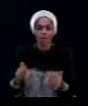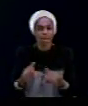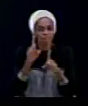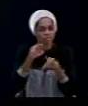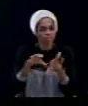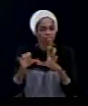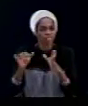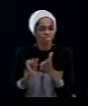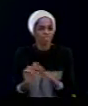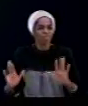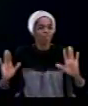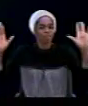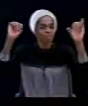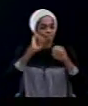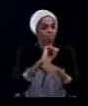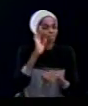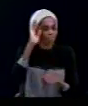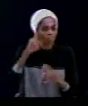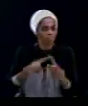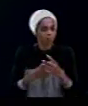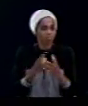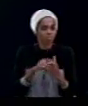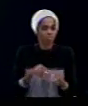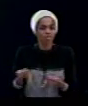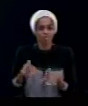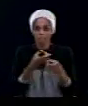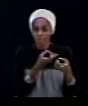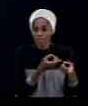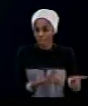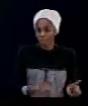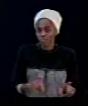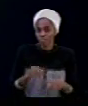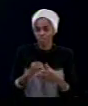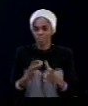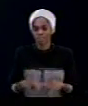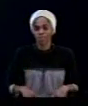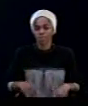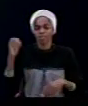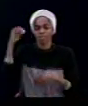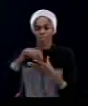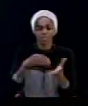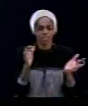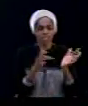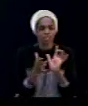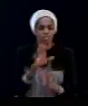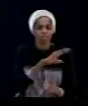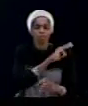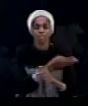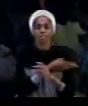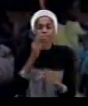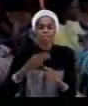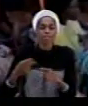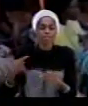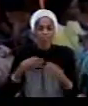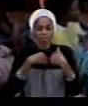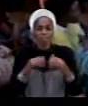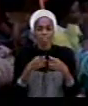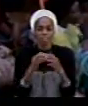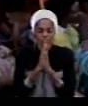will begin to happen. Give God all the glory for that. In Jesus' mighty name, we have